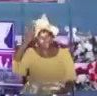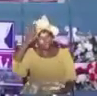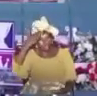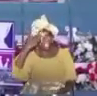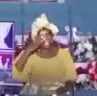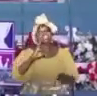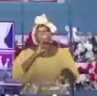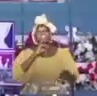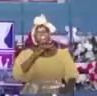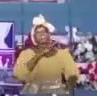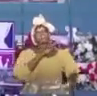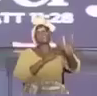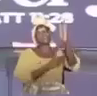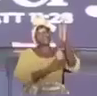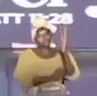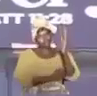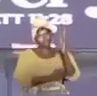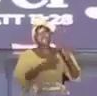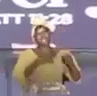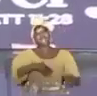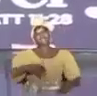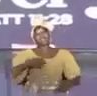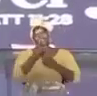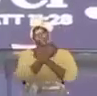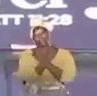love and their passion for Jesus.